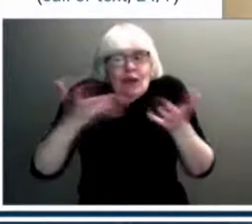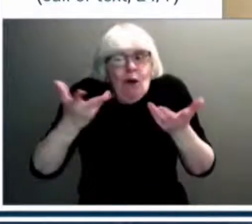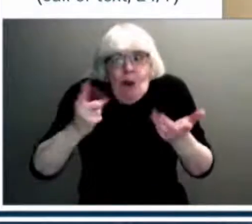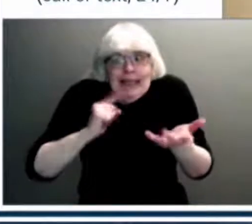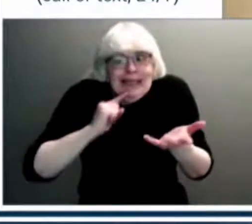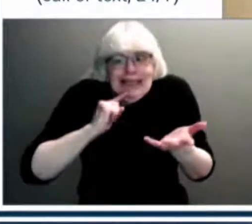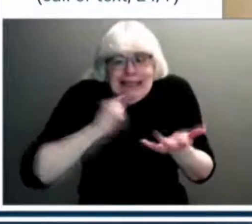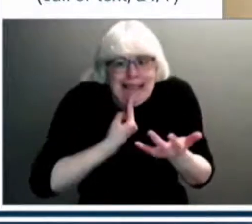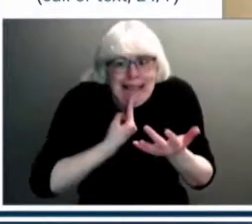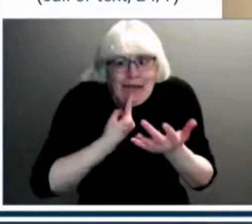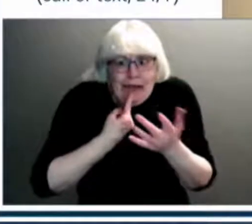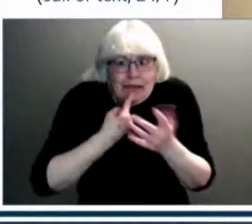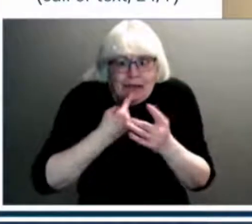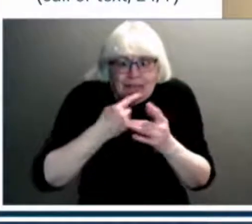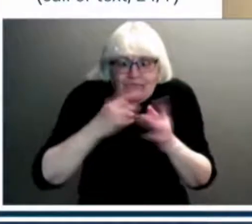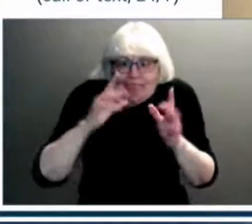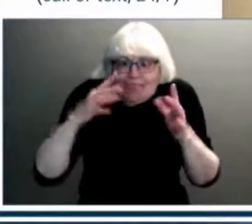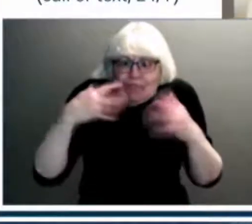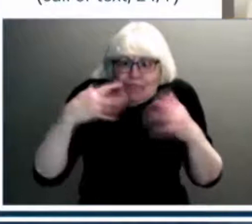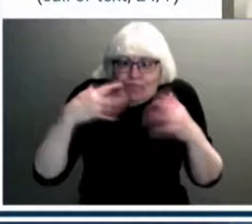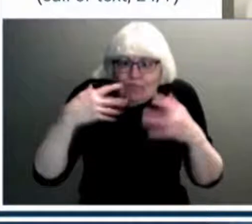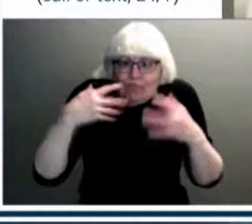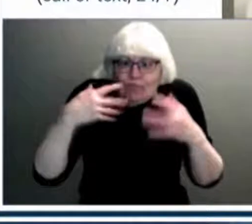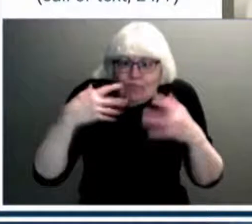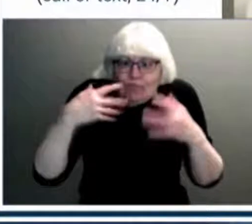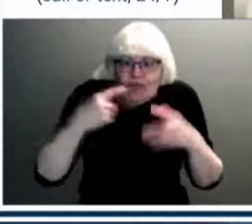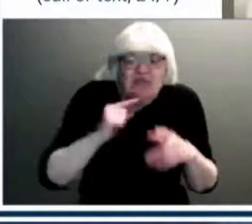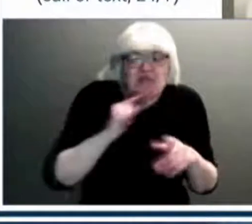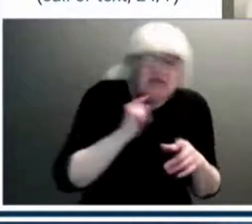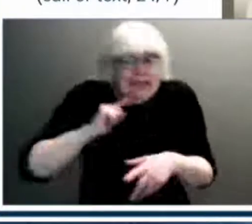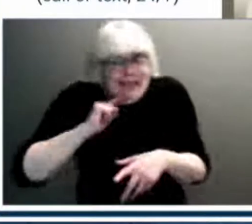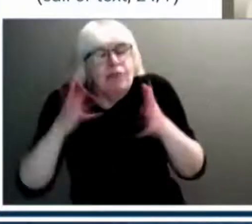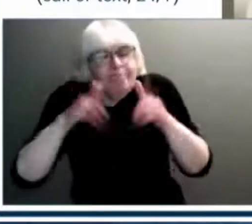the closest attention. Go ahead with your follow-up, Jean.